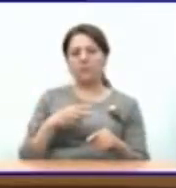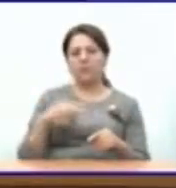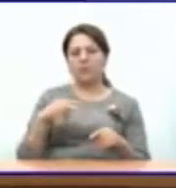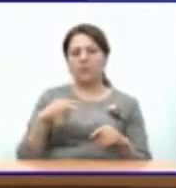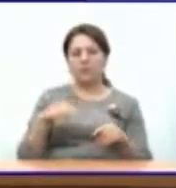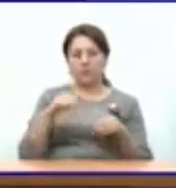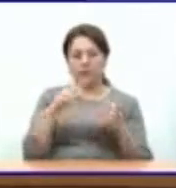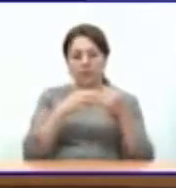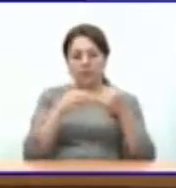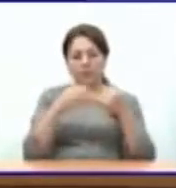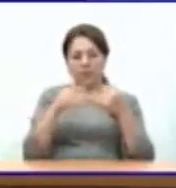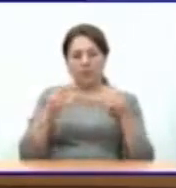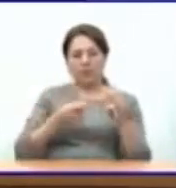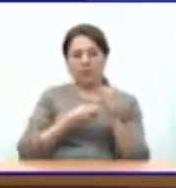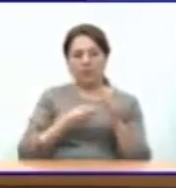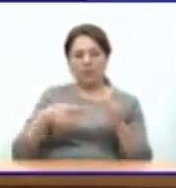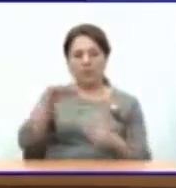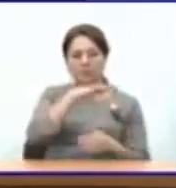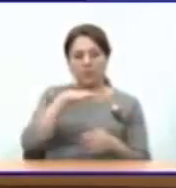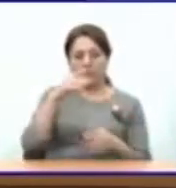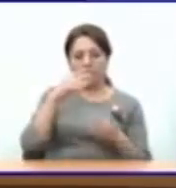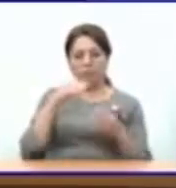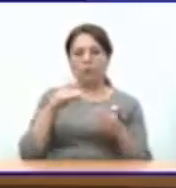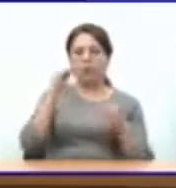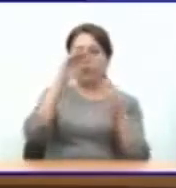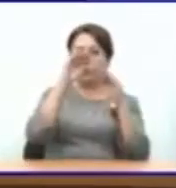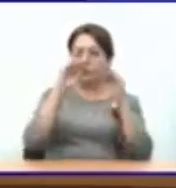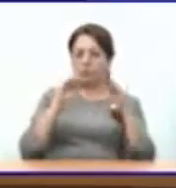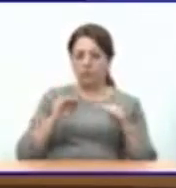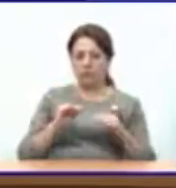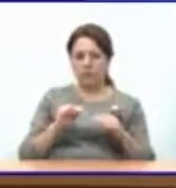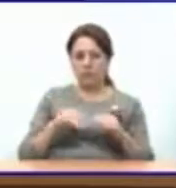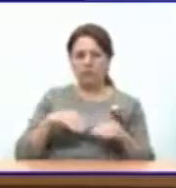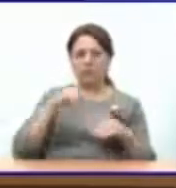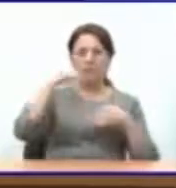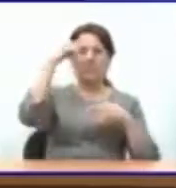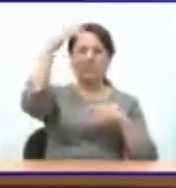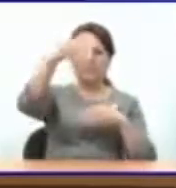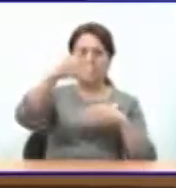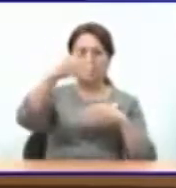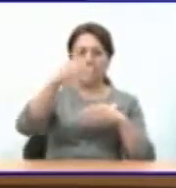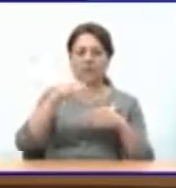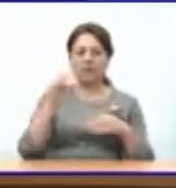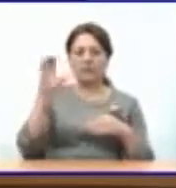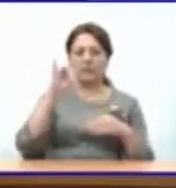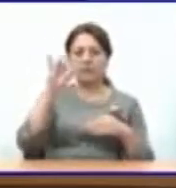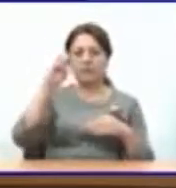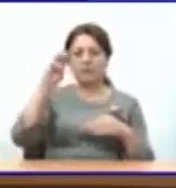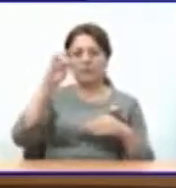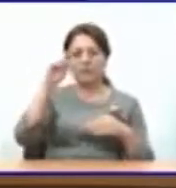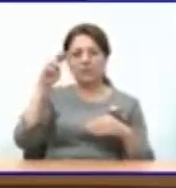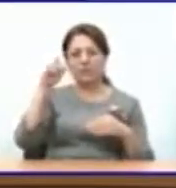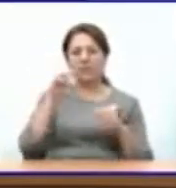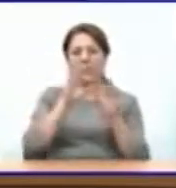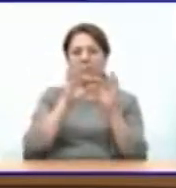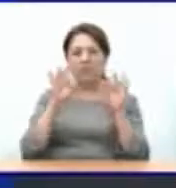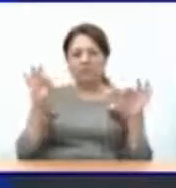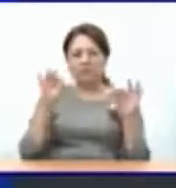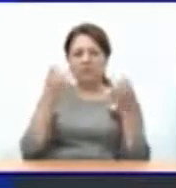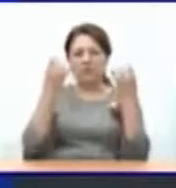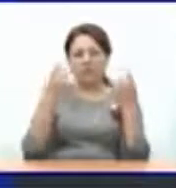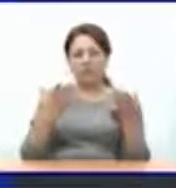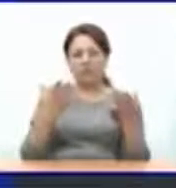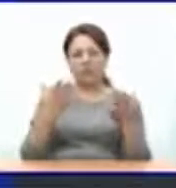bo'lsangiz, yerning magnet maydoni tuzilishi uning sirtida yadrosidagi nisbatan sirakroq,